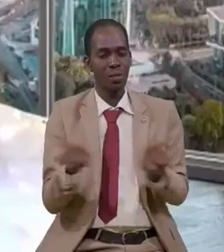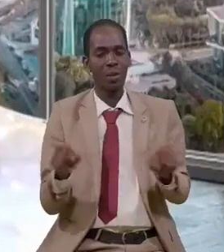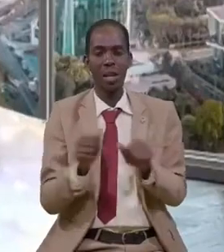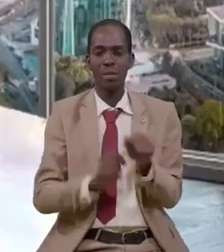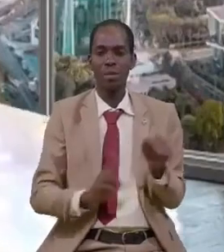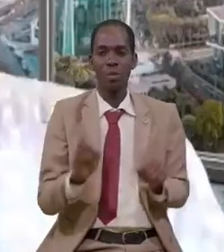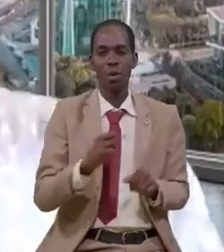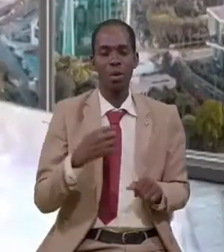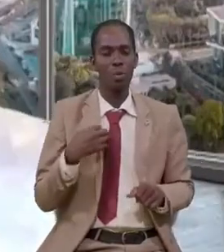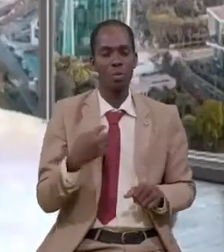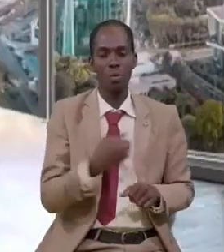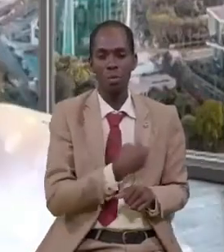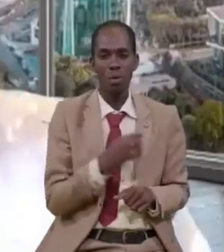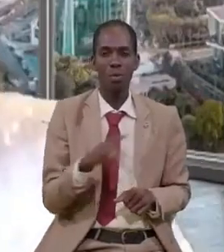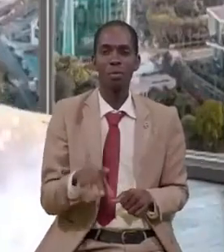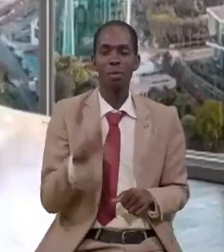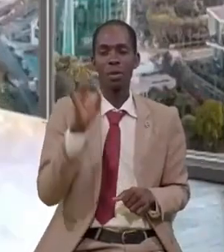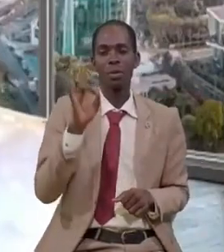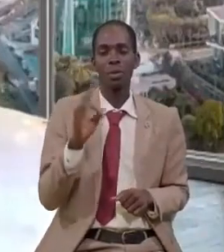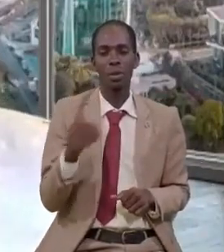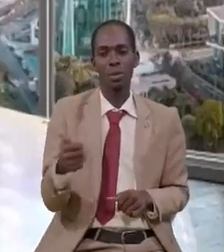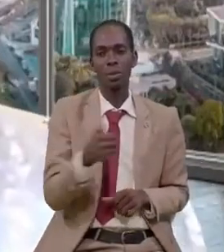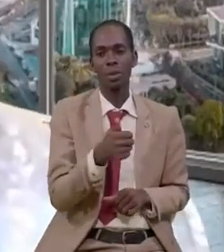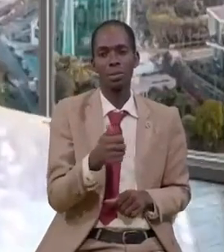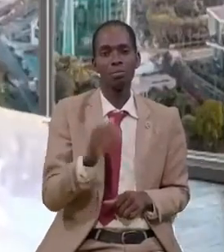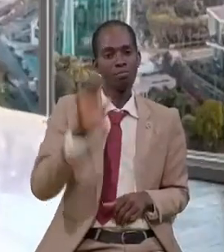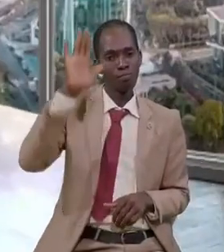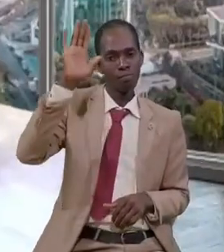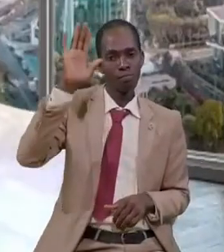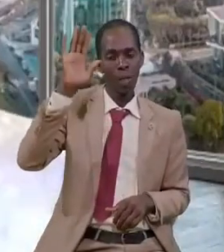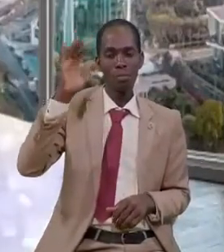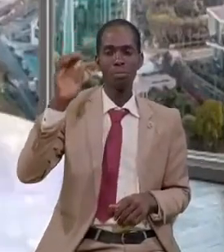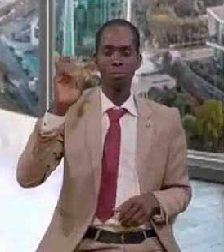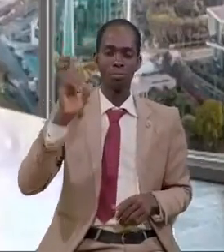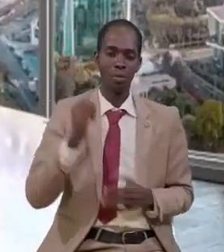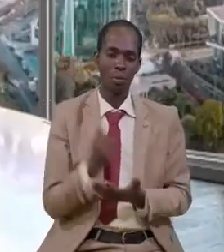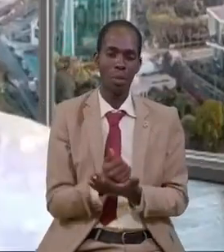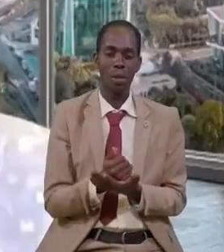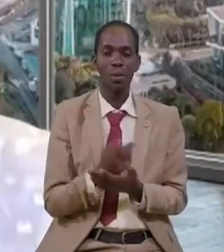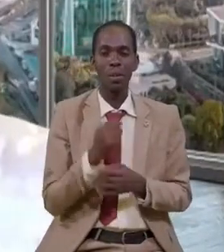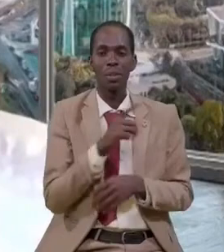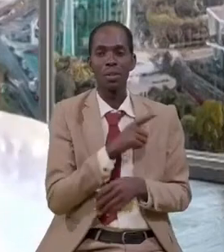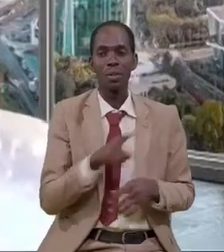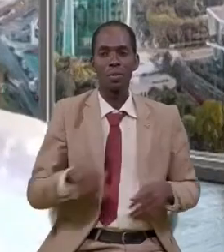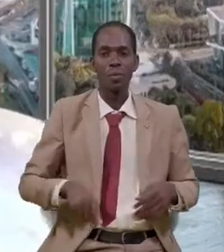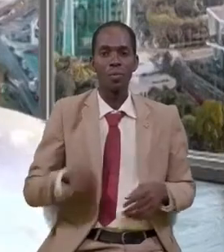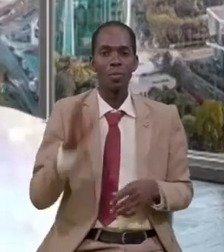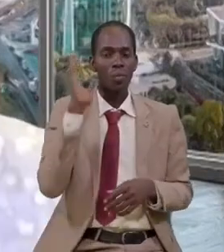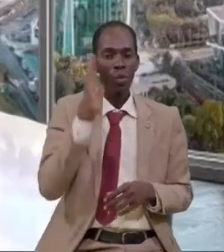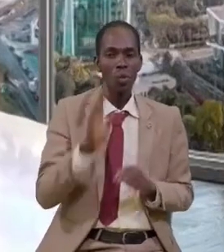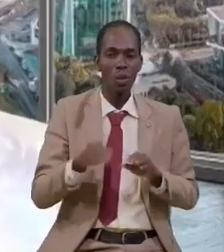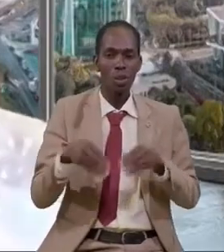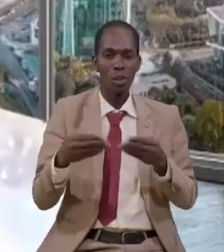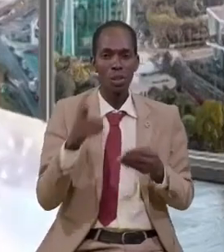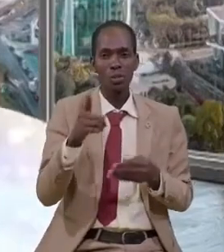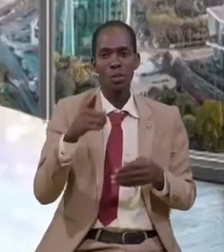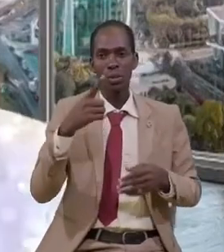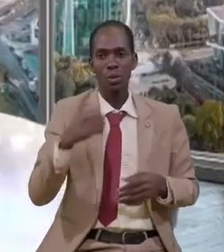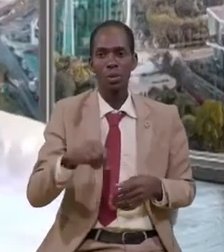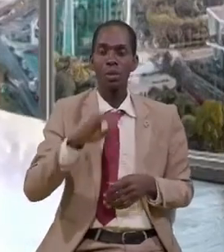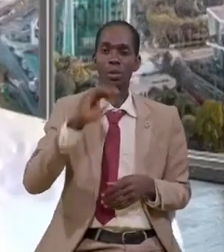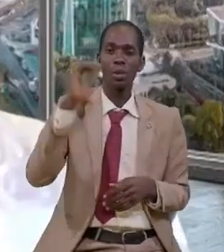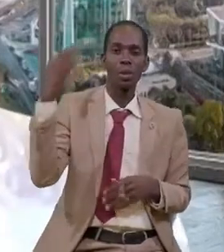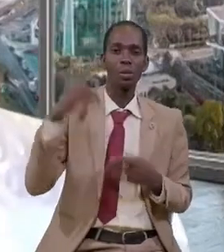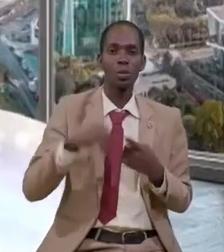by your hands. Amen. The Lord will give you the grace to make a difference in